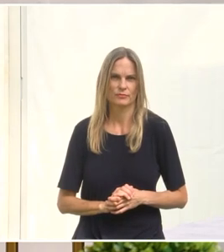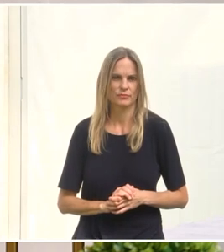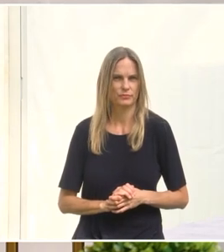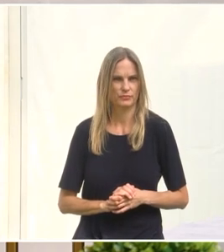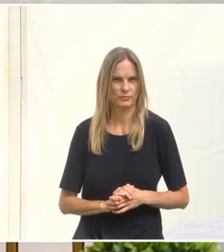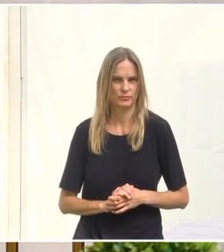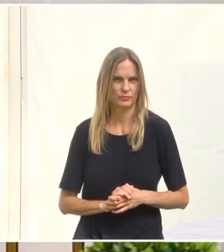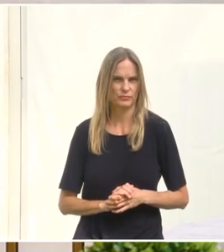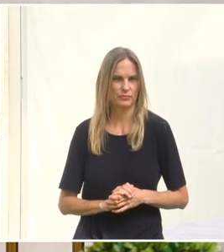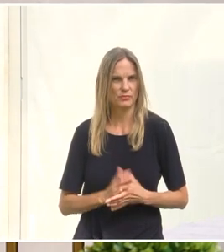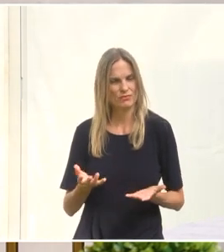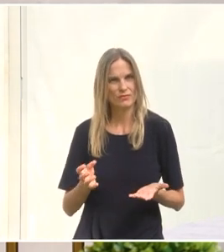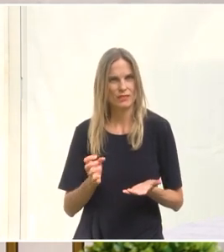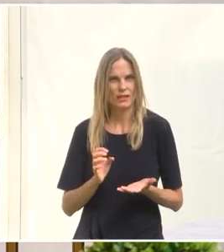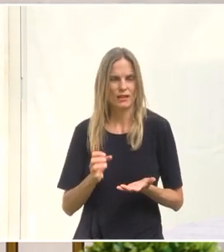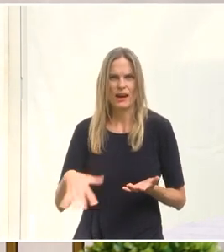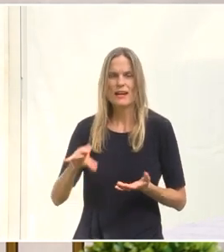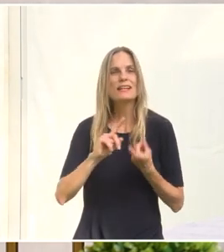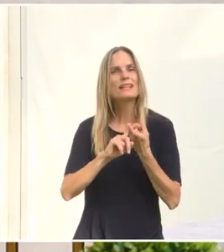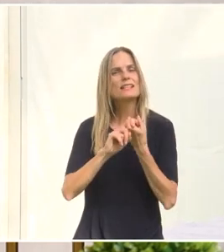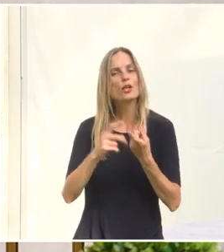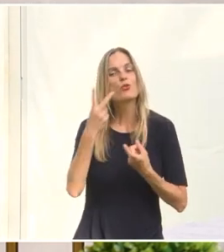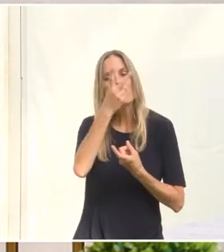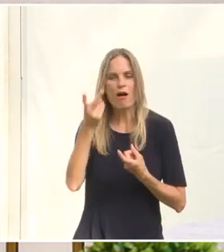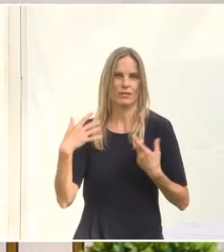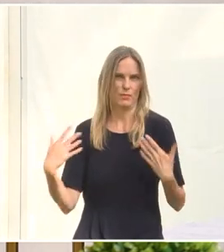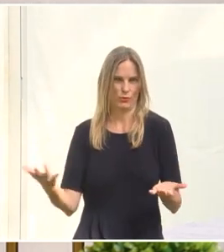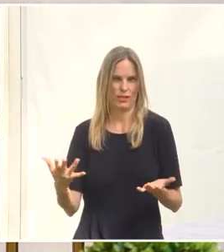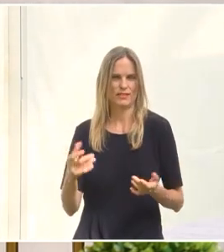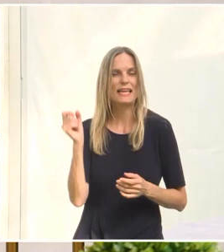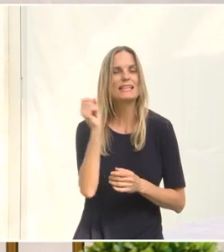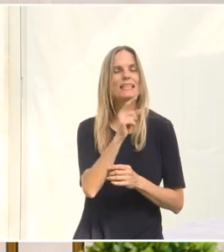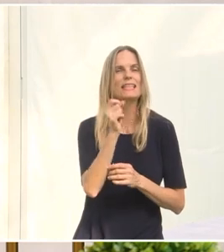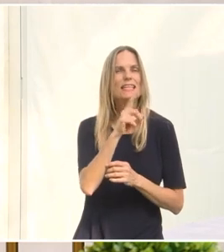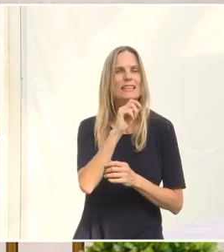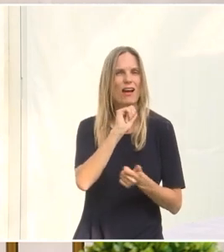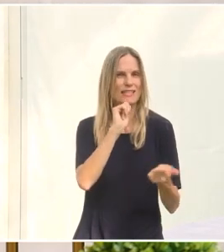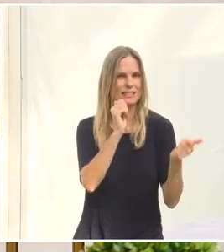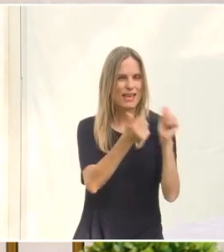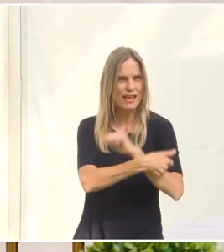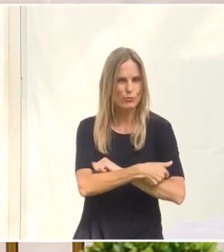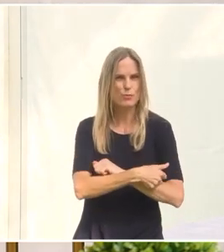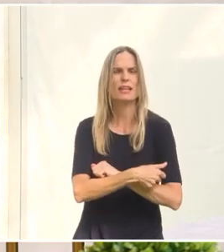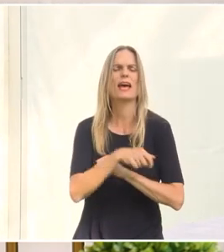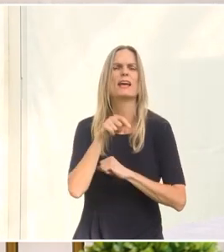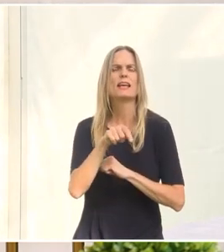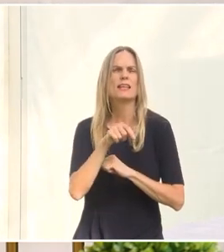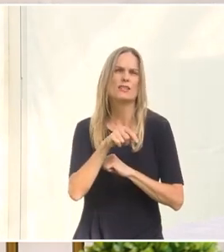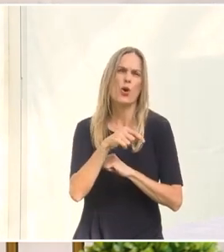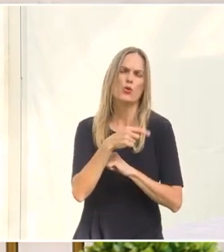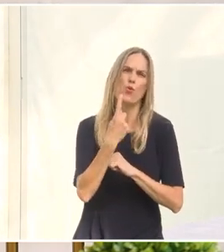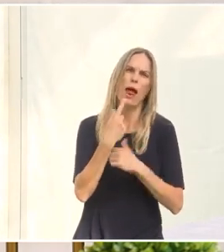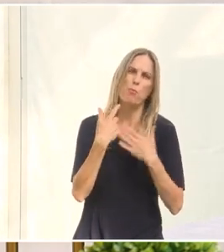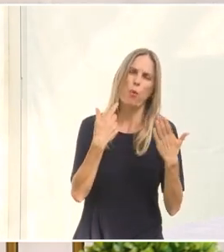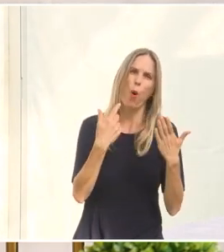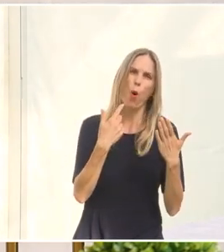It's how we look at. I think the digitalization is one hand a tool with